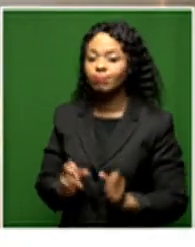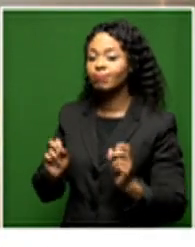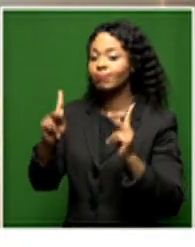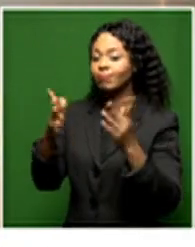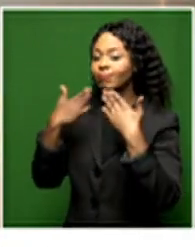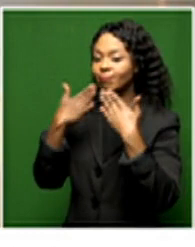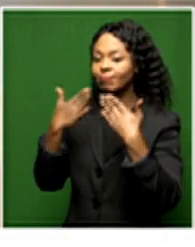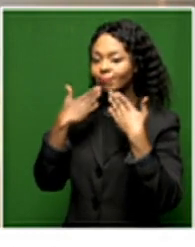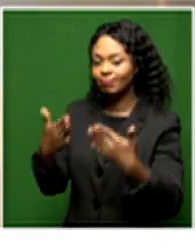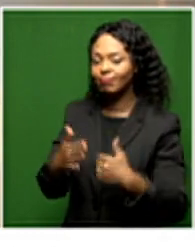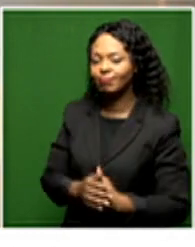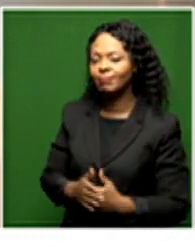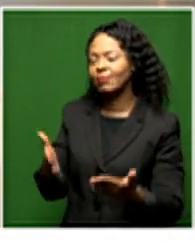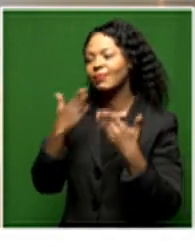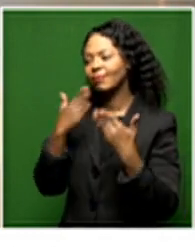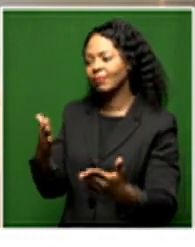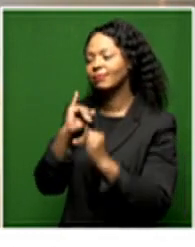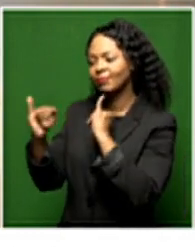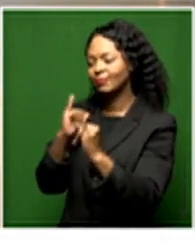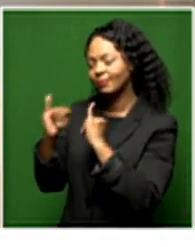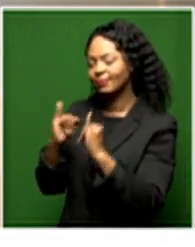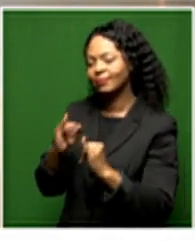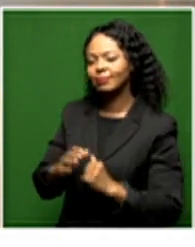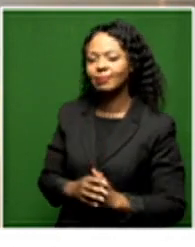there. Thanks again. Thanks so much for talking to us.